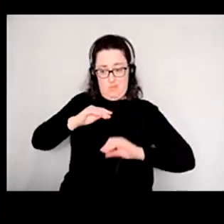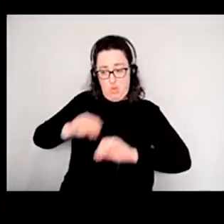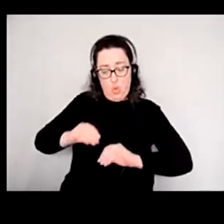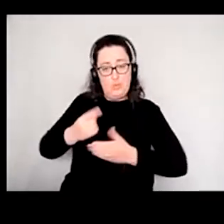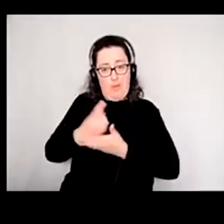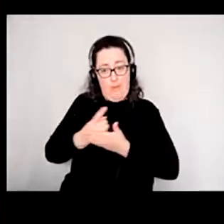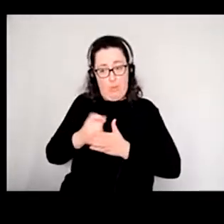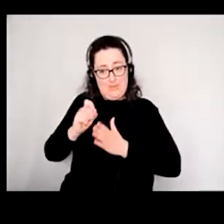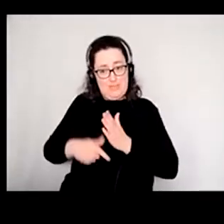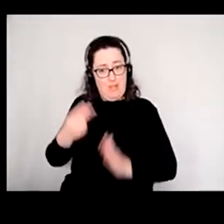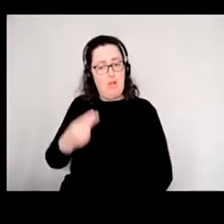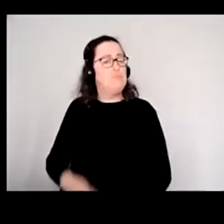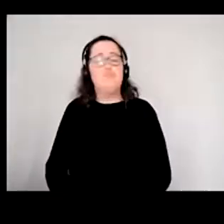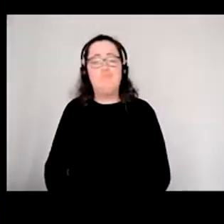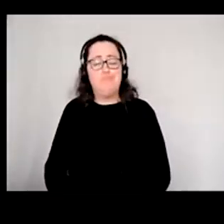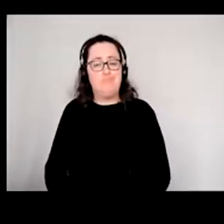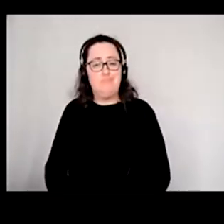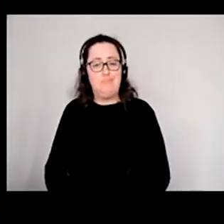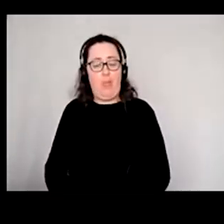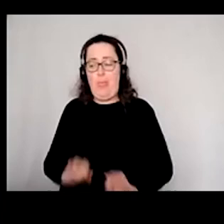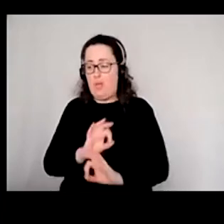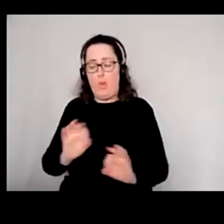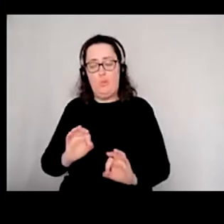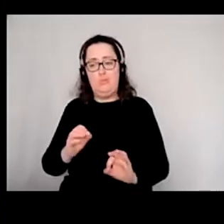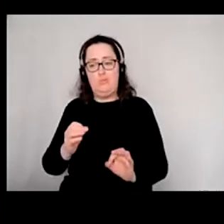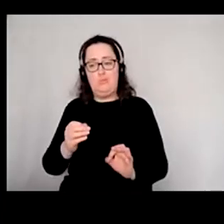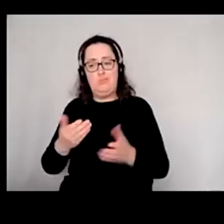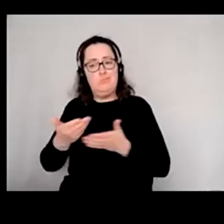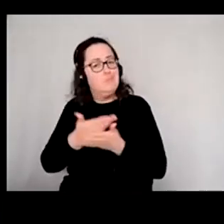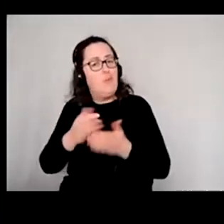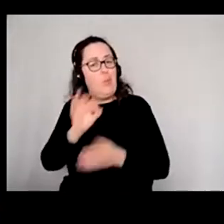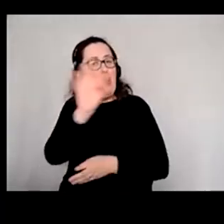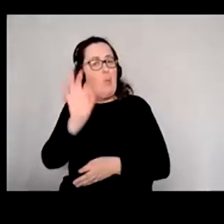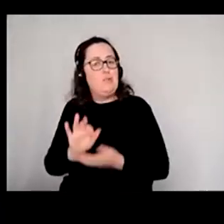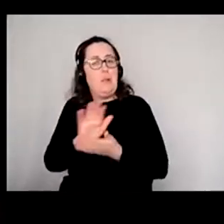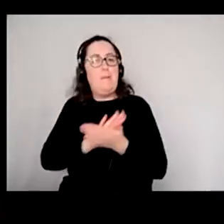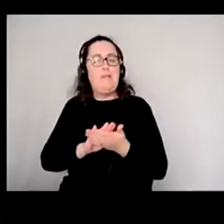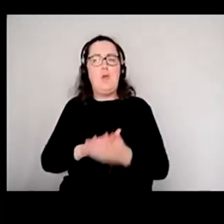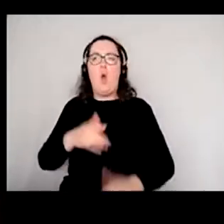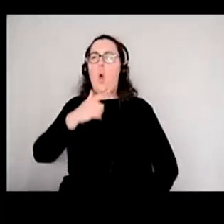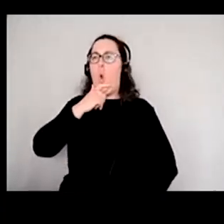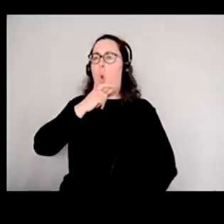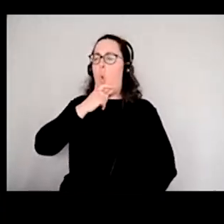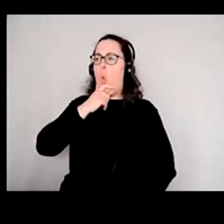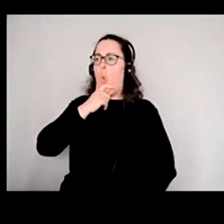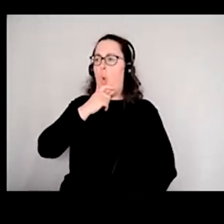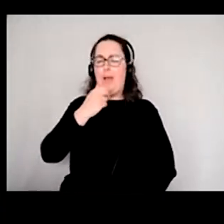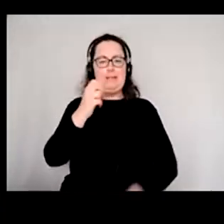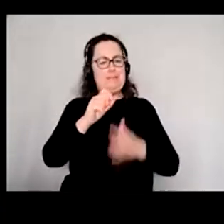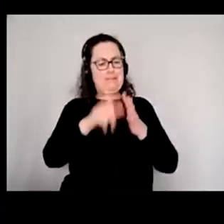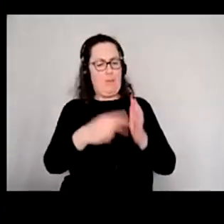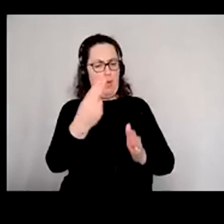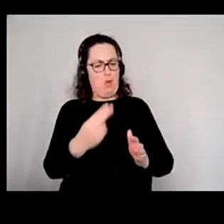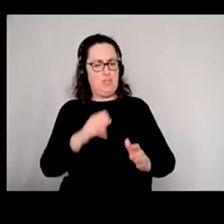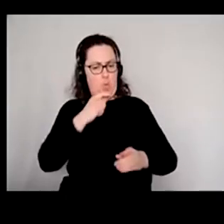we're discussing, so that they don't actually have this background about, oh, there's a disabled artist I'll go and talk to, because the